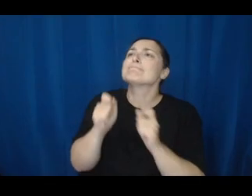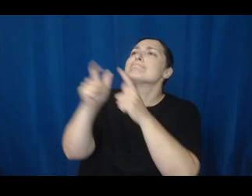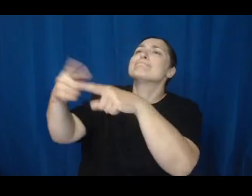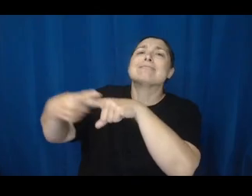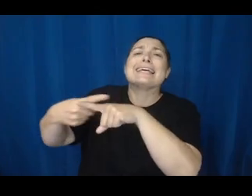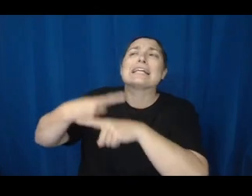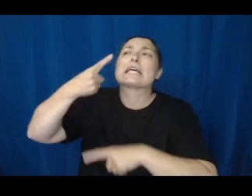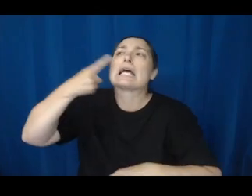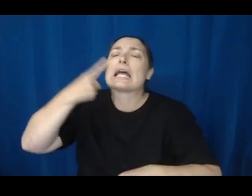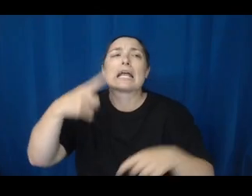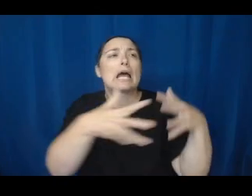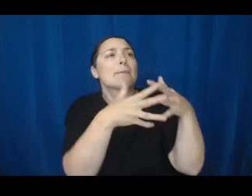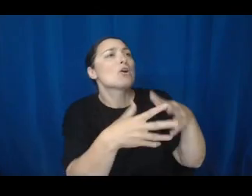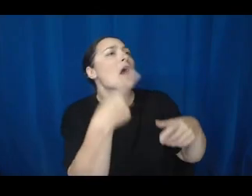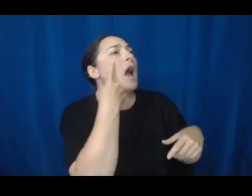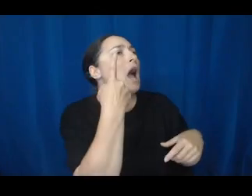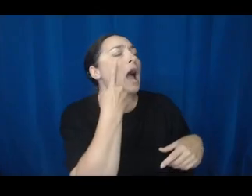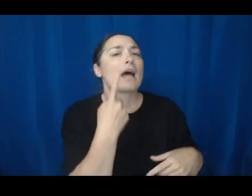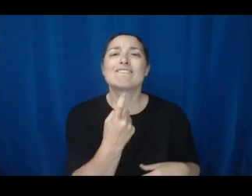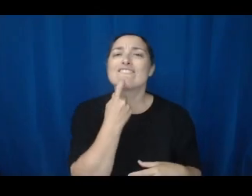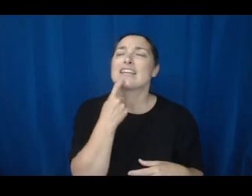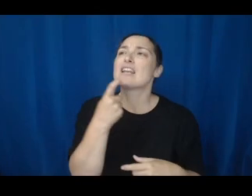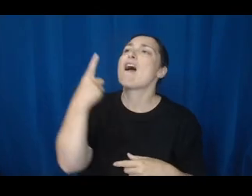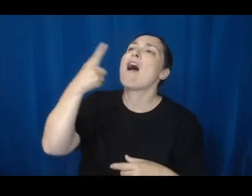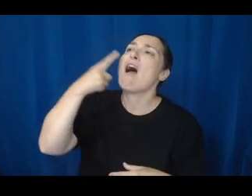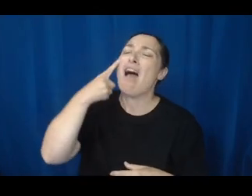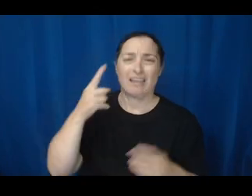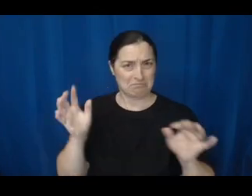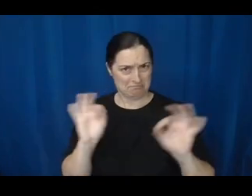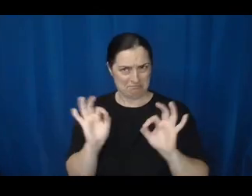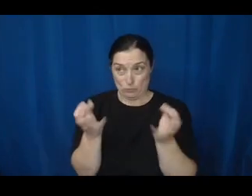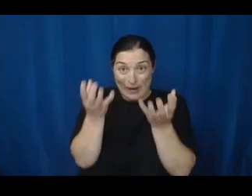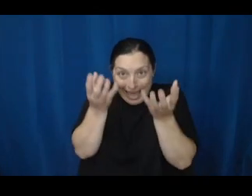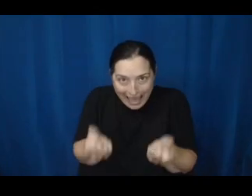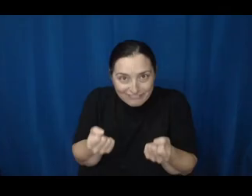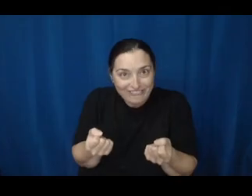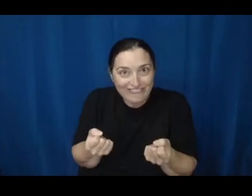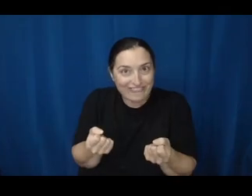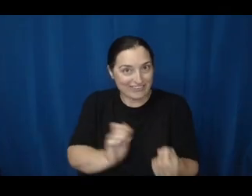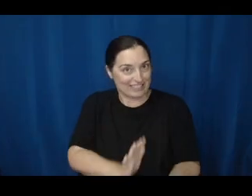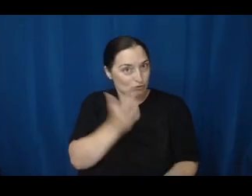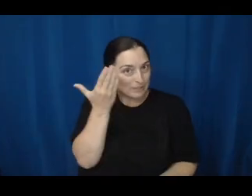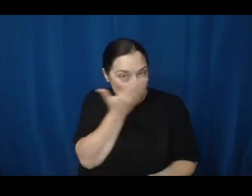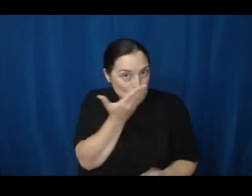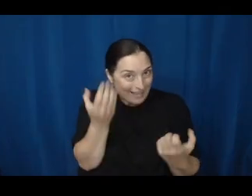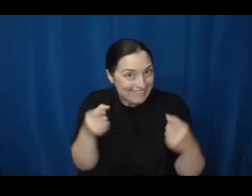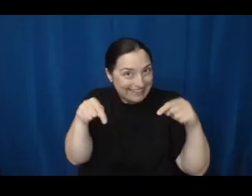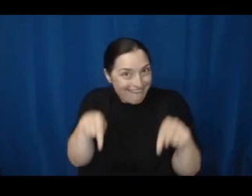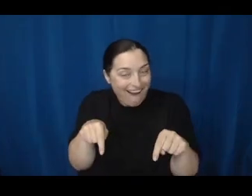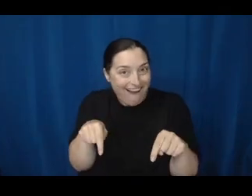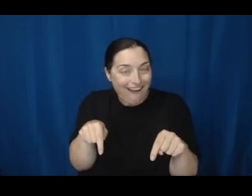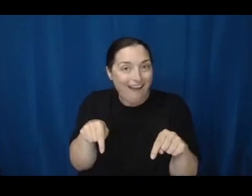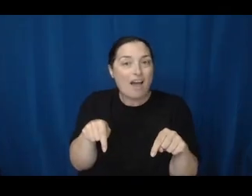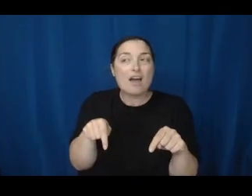United States or Finland or other places to see what these new interesting schools are. They are already here. We just need to keep on